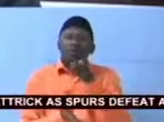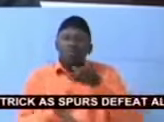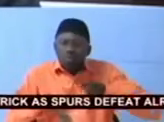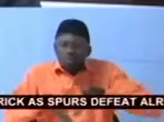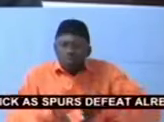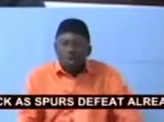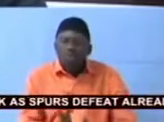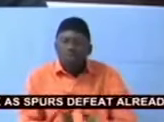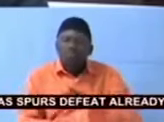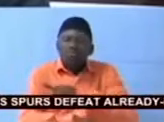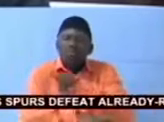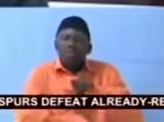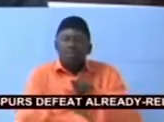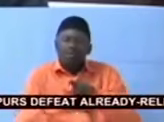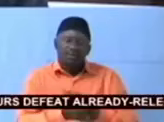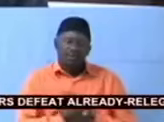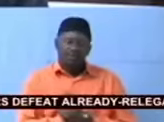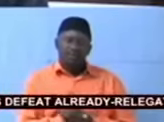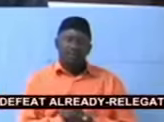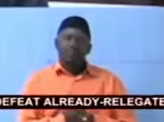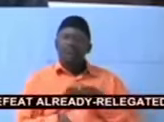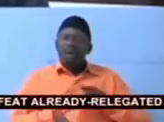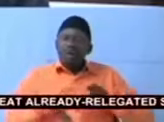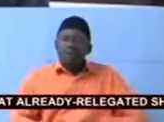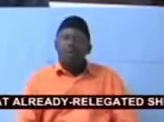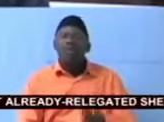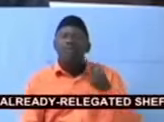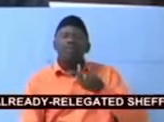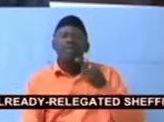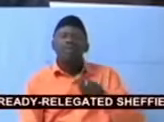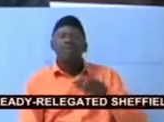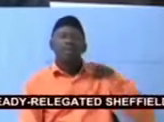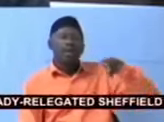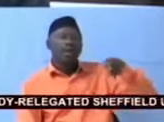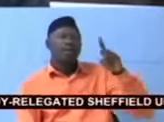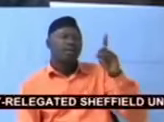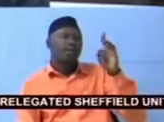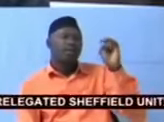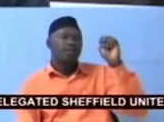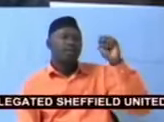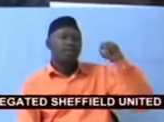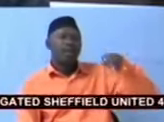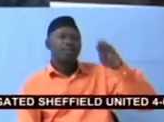was born in the village of Ndemban in Fonyi.